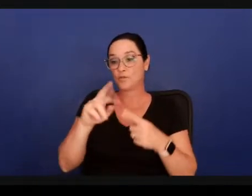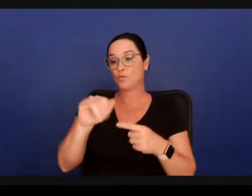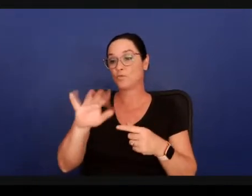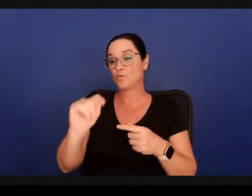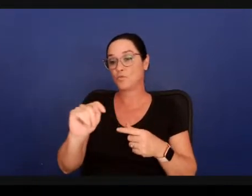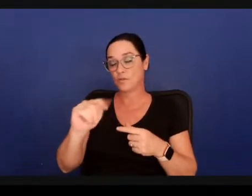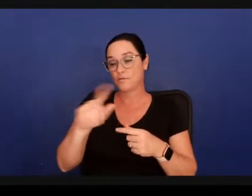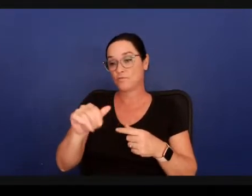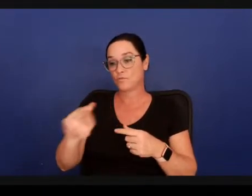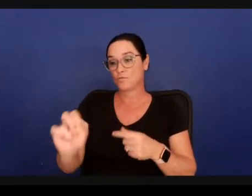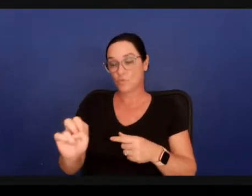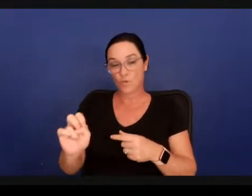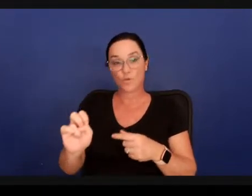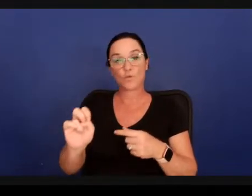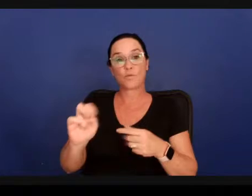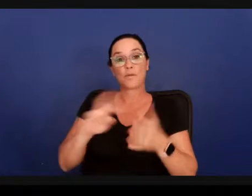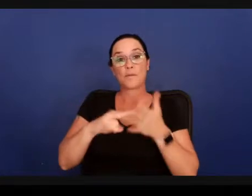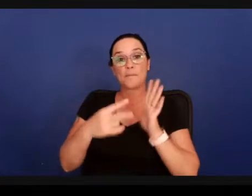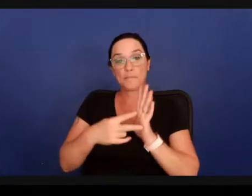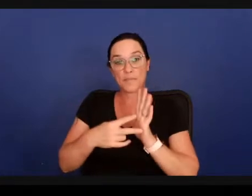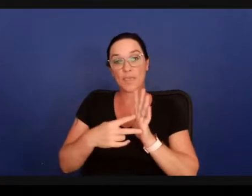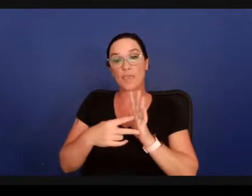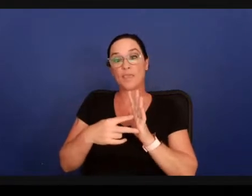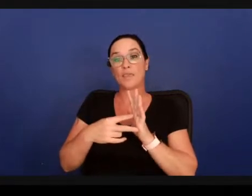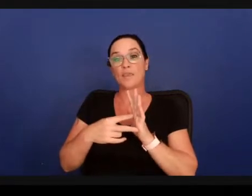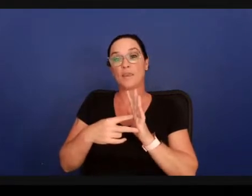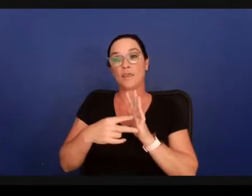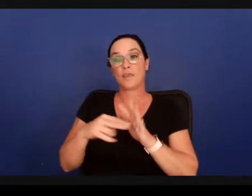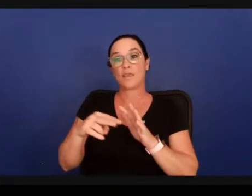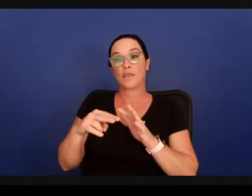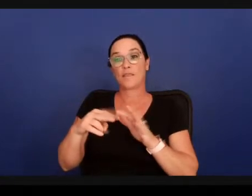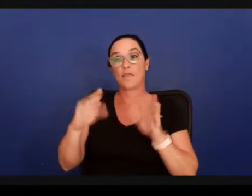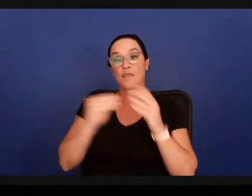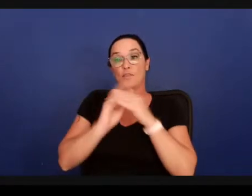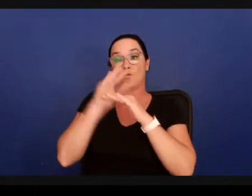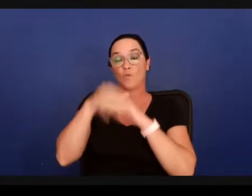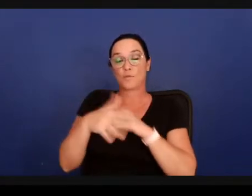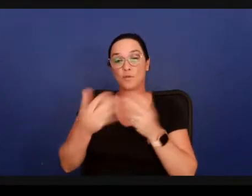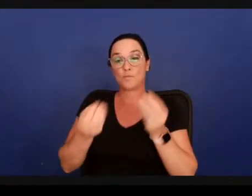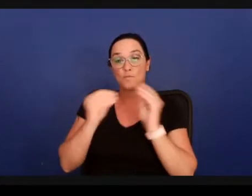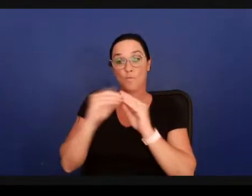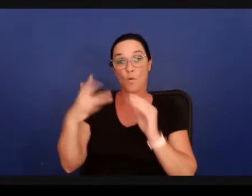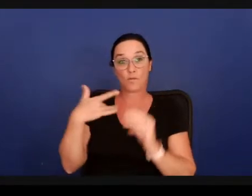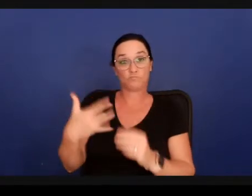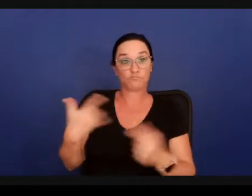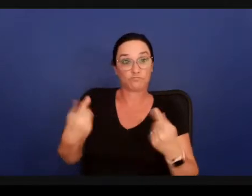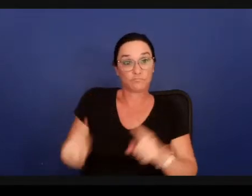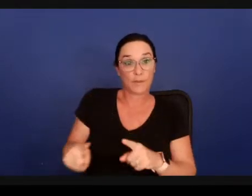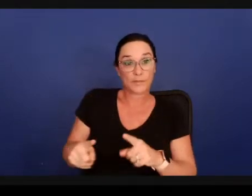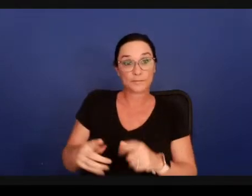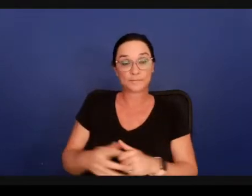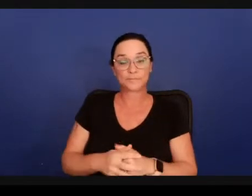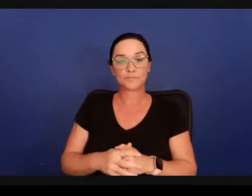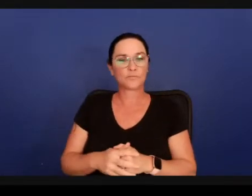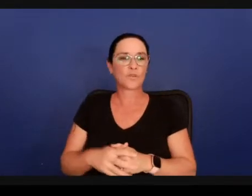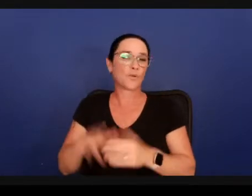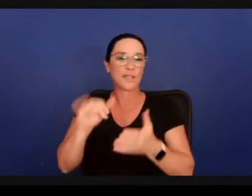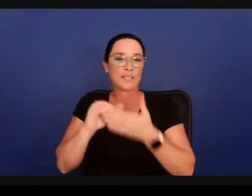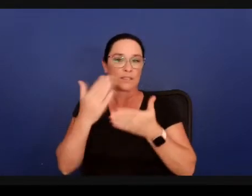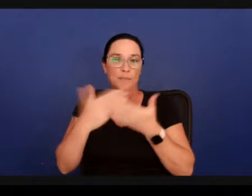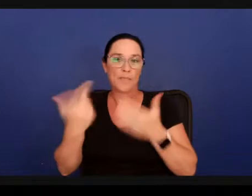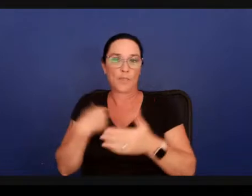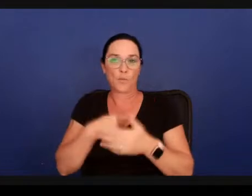more likely? Or is that more just a signal that you'd come to expect? Or what are your